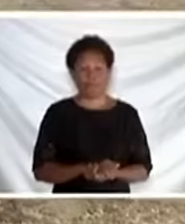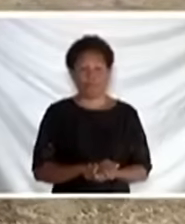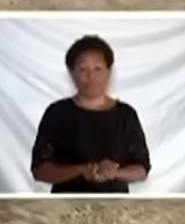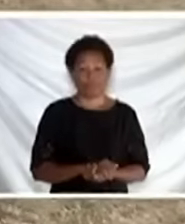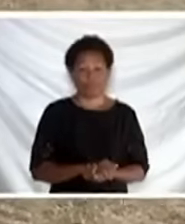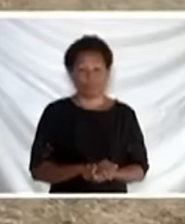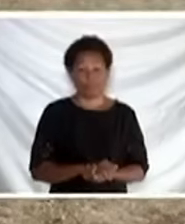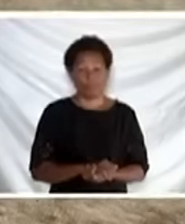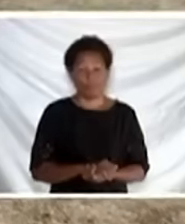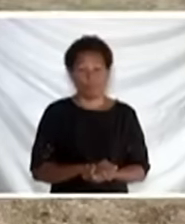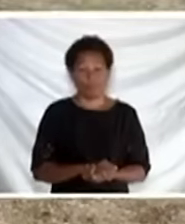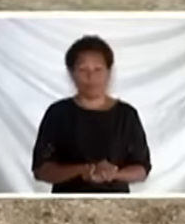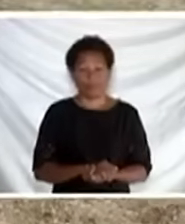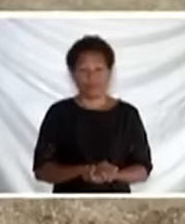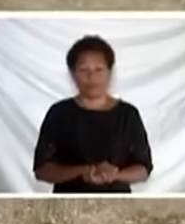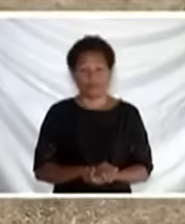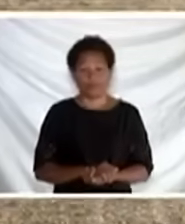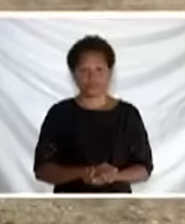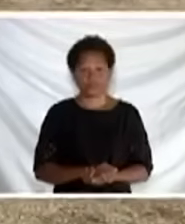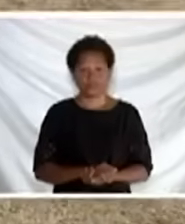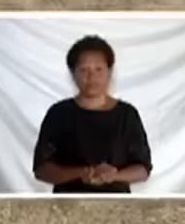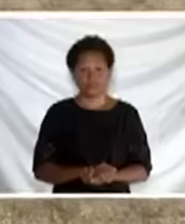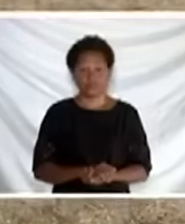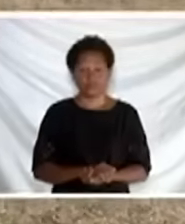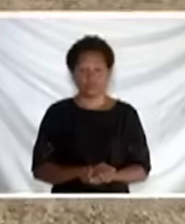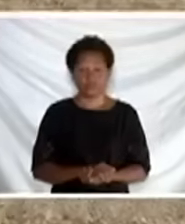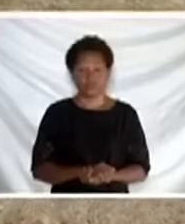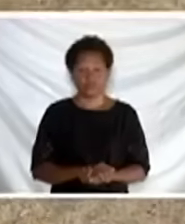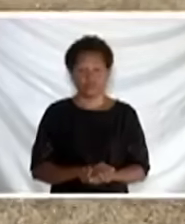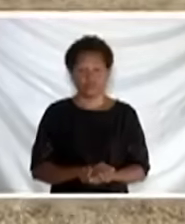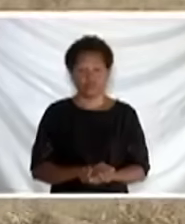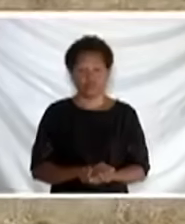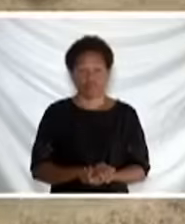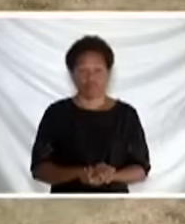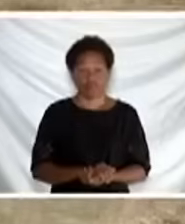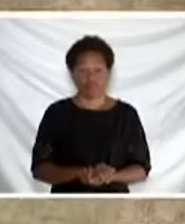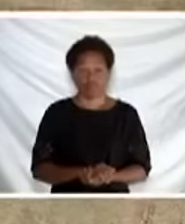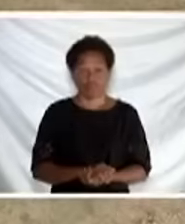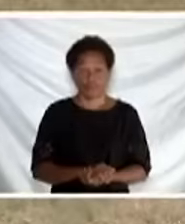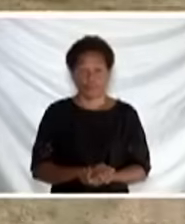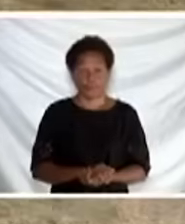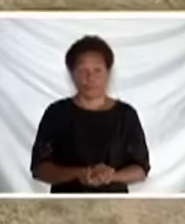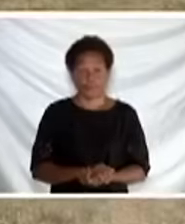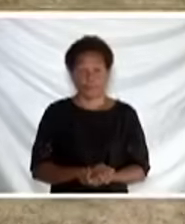Right. Shoulder. Arms.